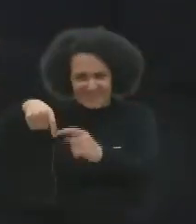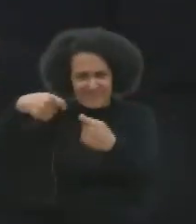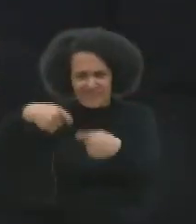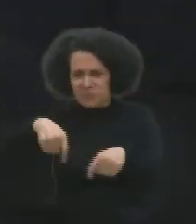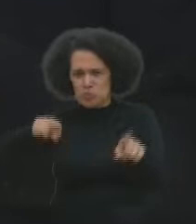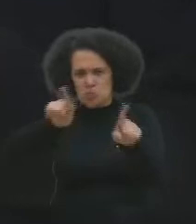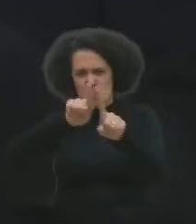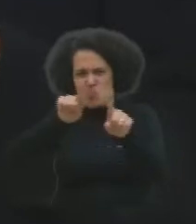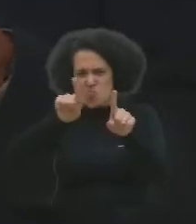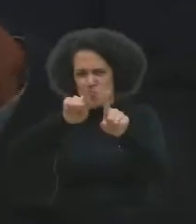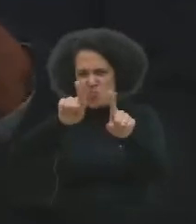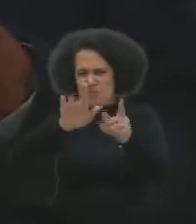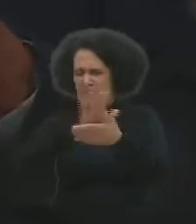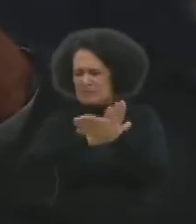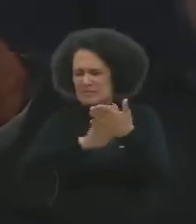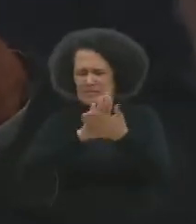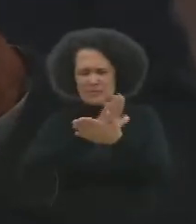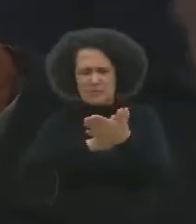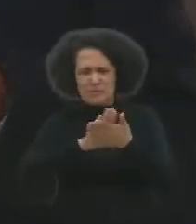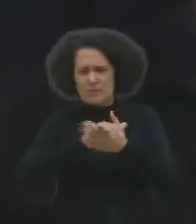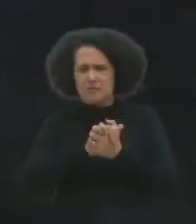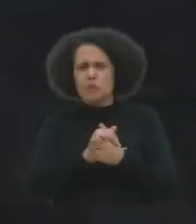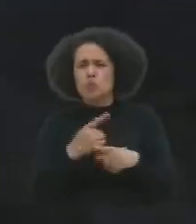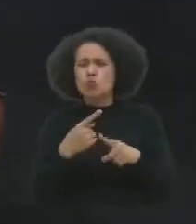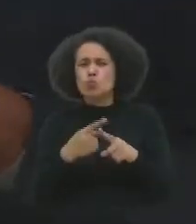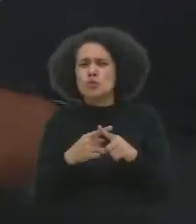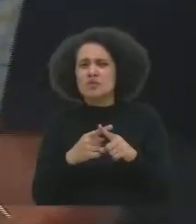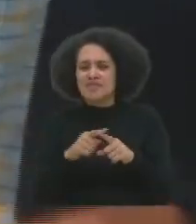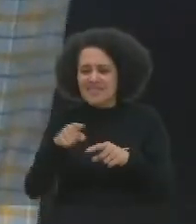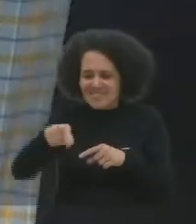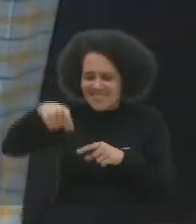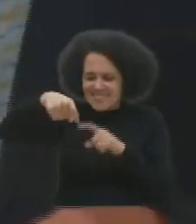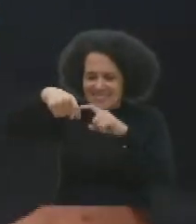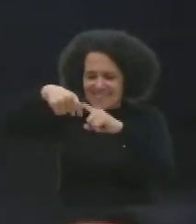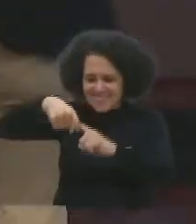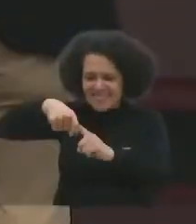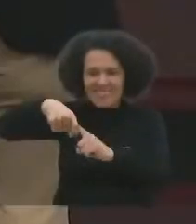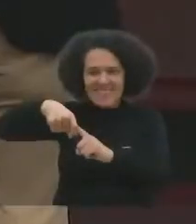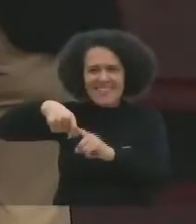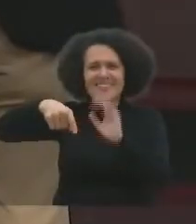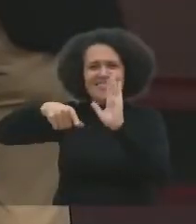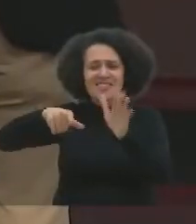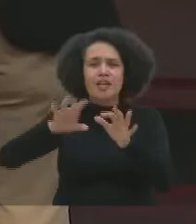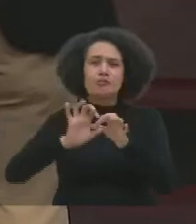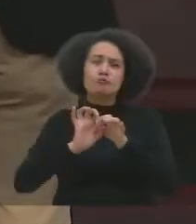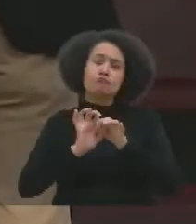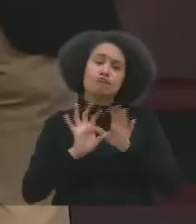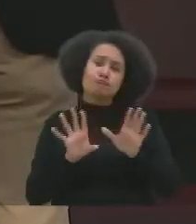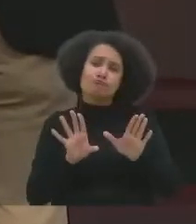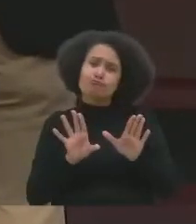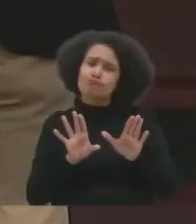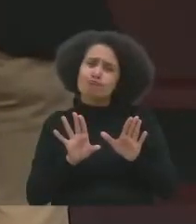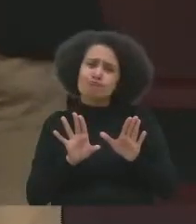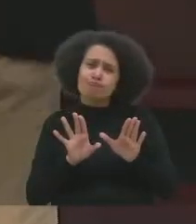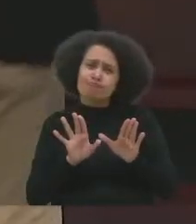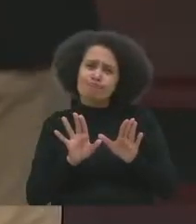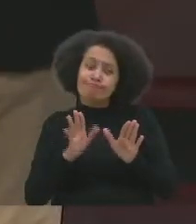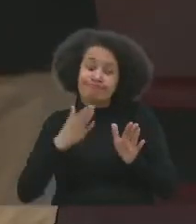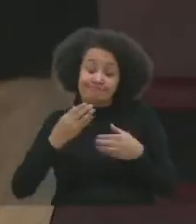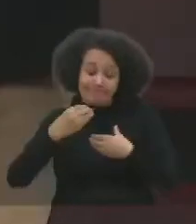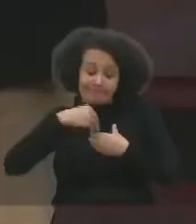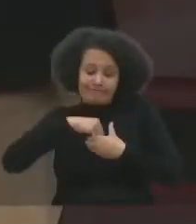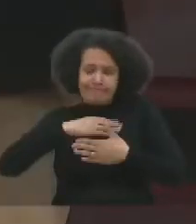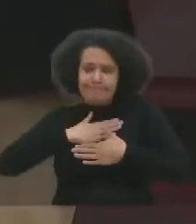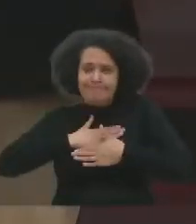readily available and it's in me. It's porque in a isca, a seva, já está disponível dentro de mim.